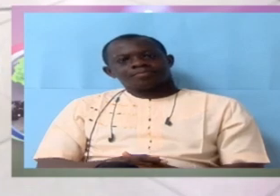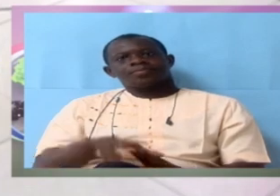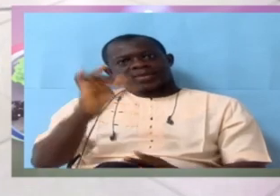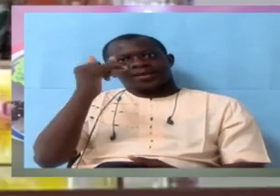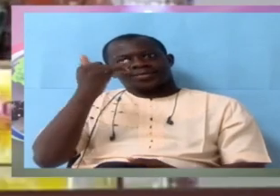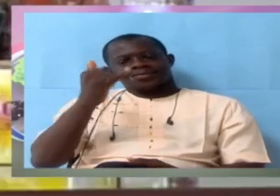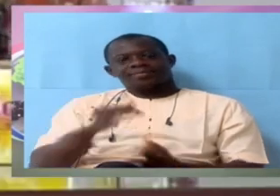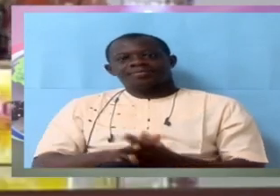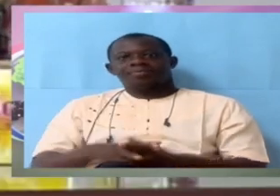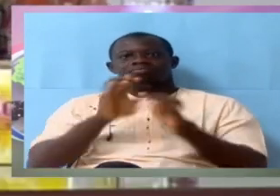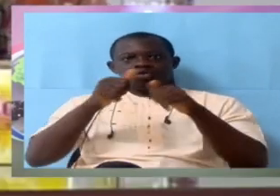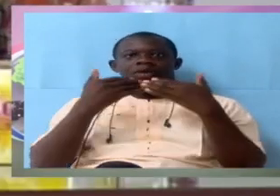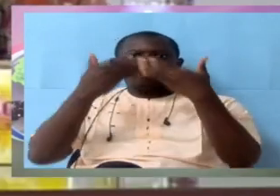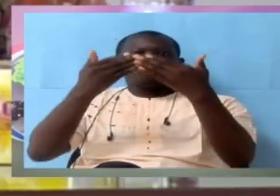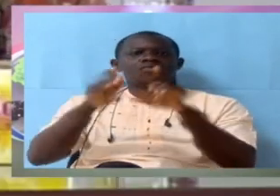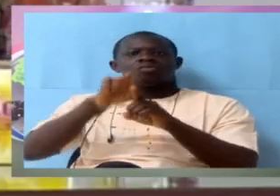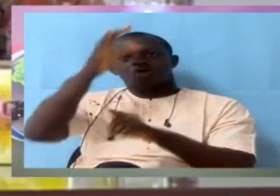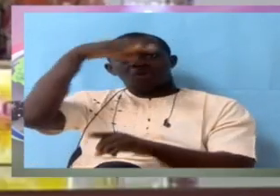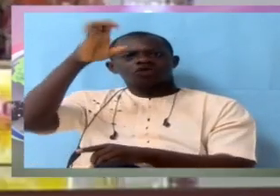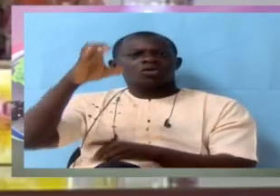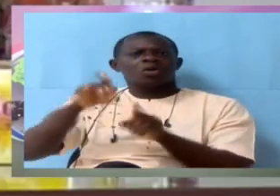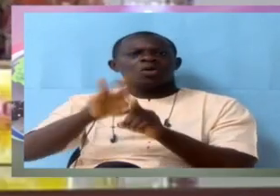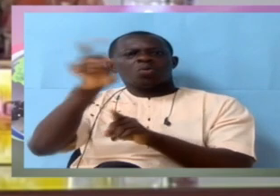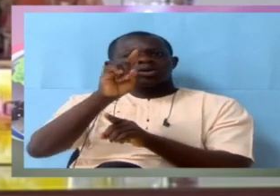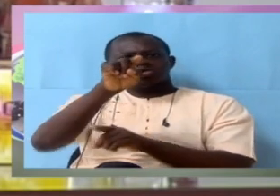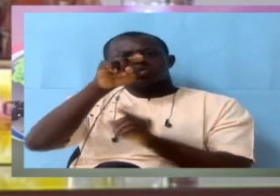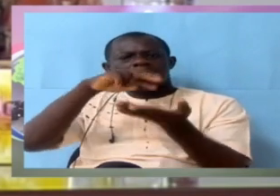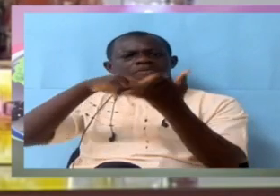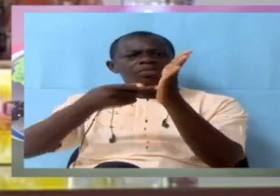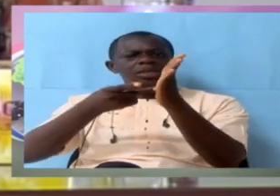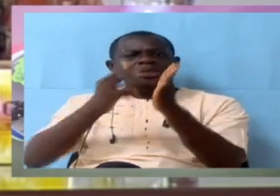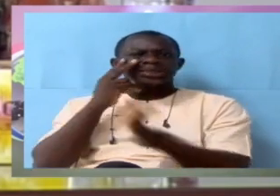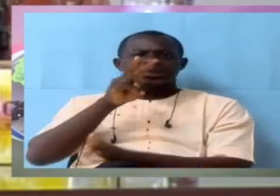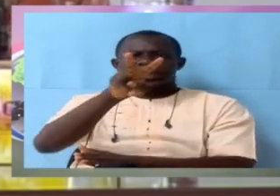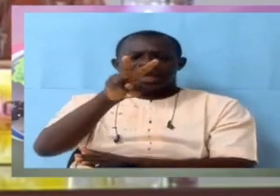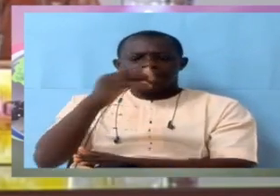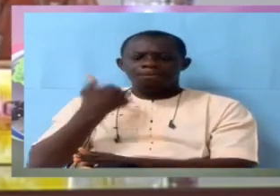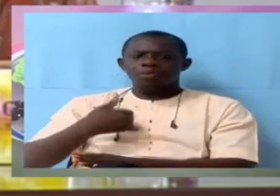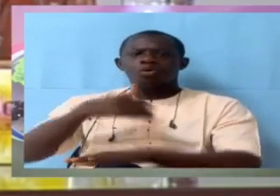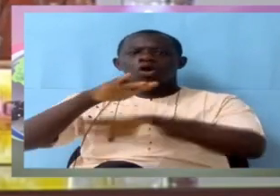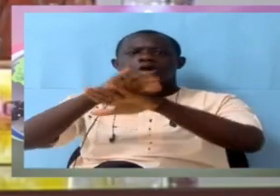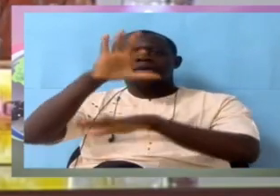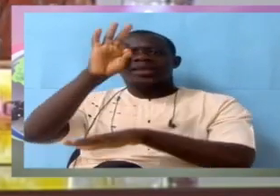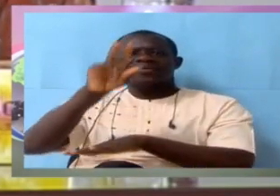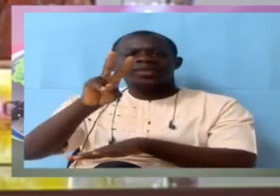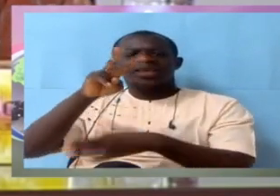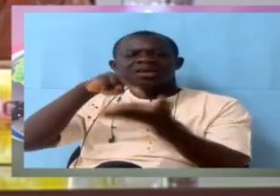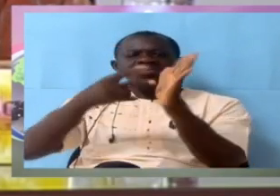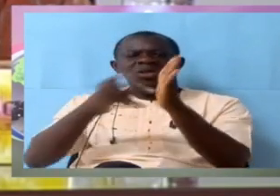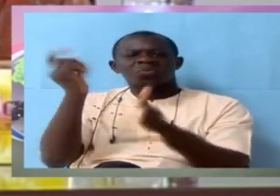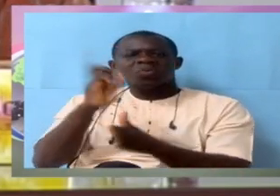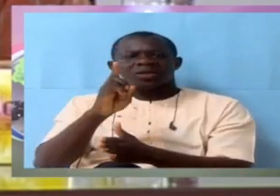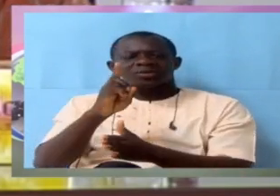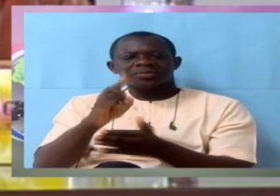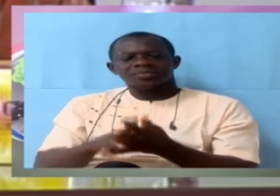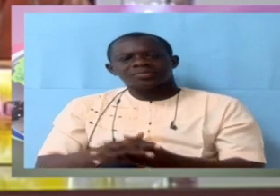Yes. Can you tell this commission what you meant by seeing people on TV? Isa fono nzilang ilo koto muna dikafuko ika molje le ke